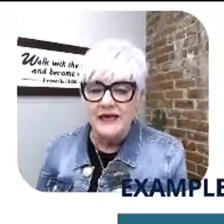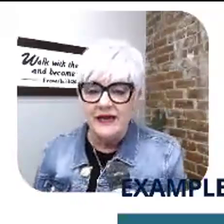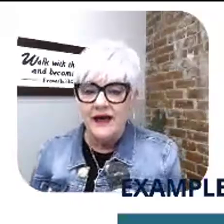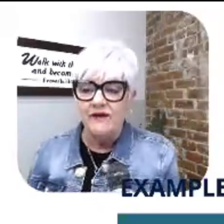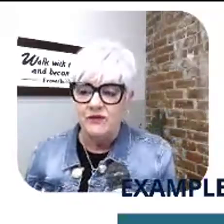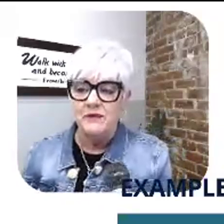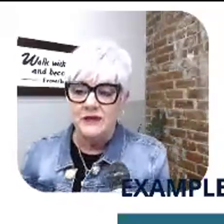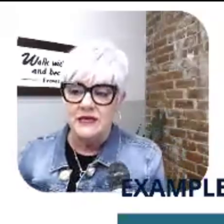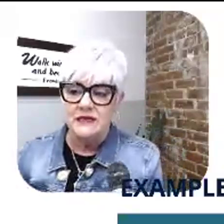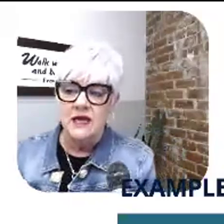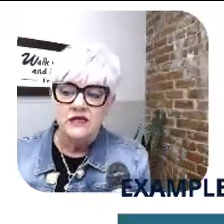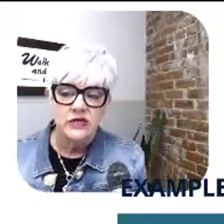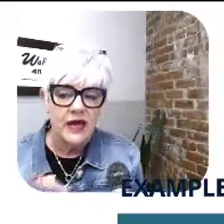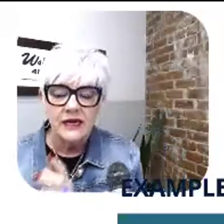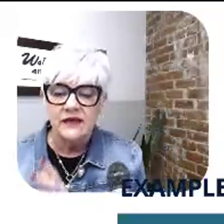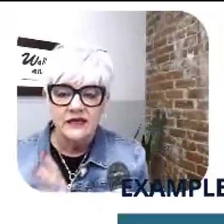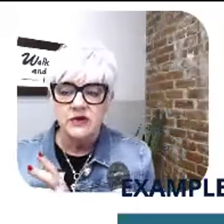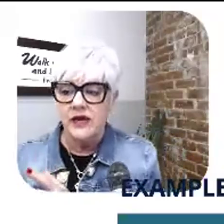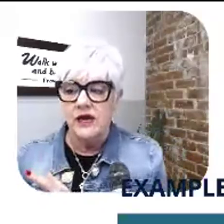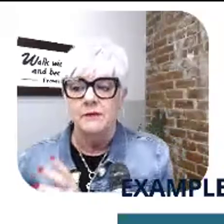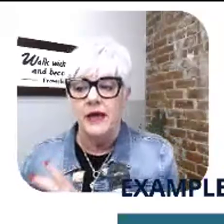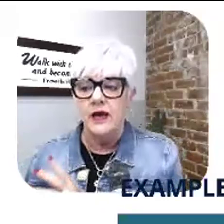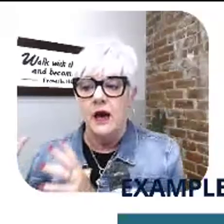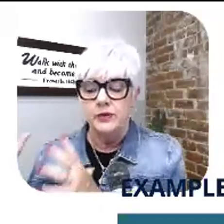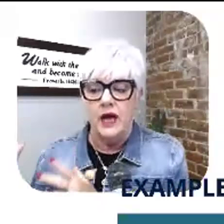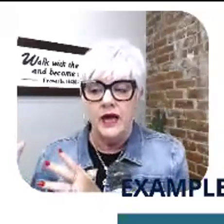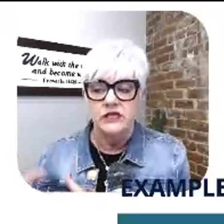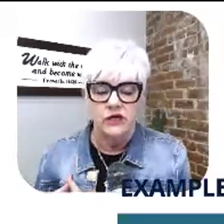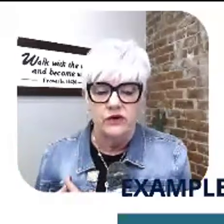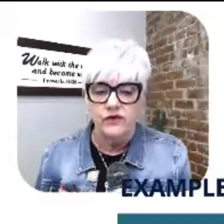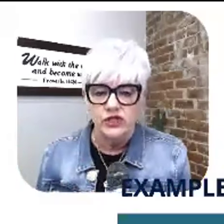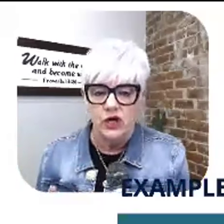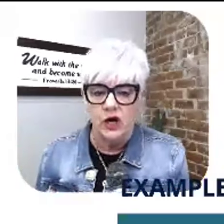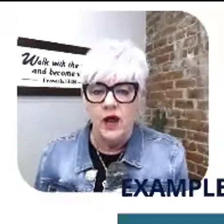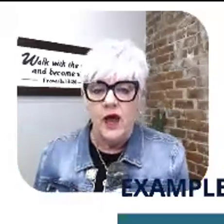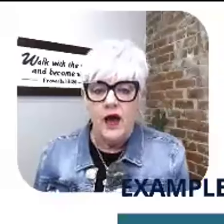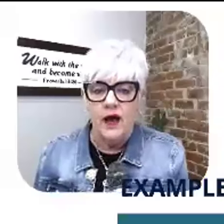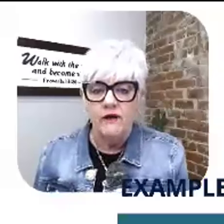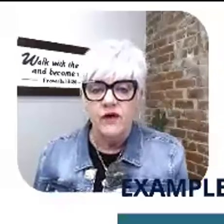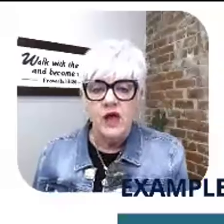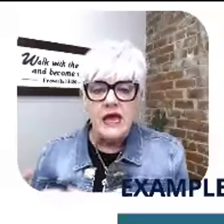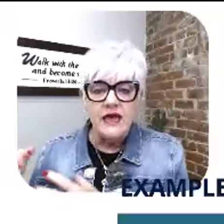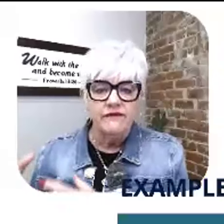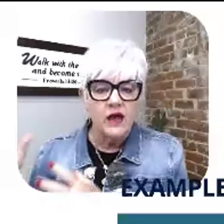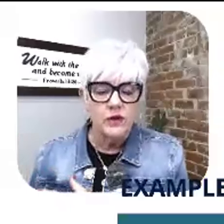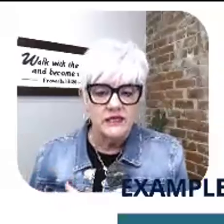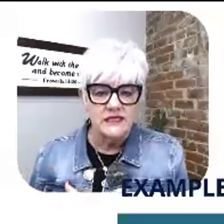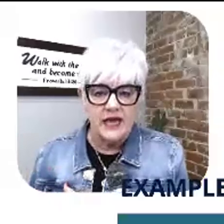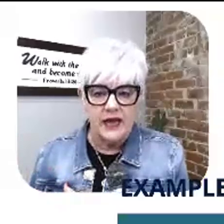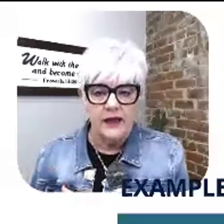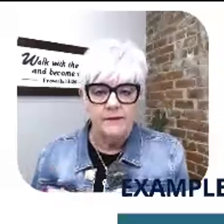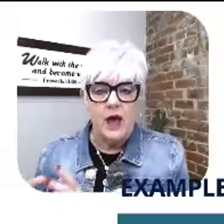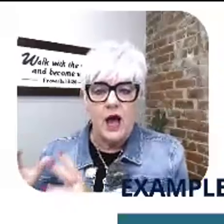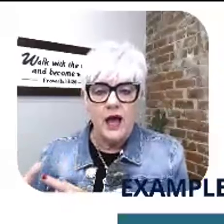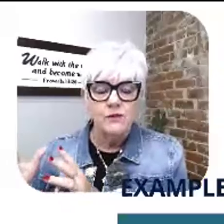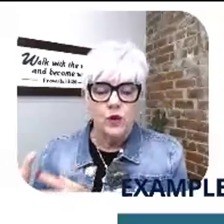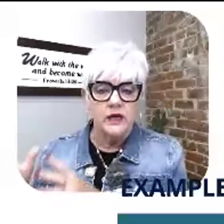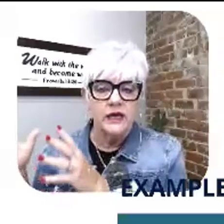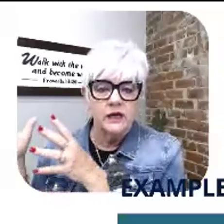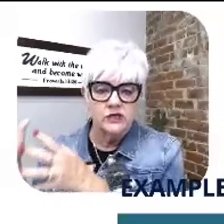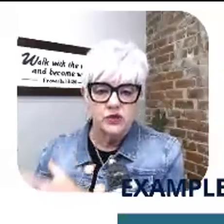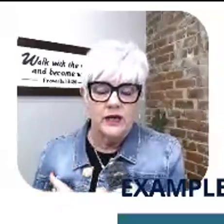the beginning of my business. So Natalie, this right here may apply to you for sure. If I were to say